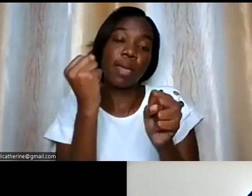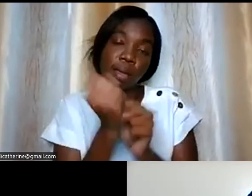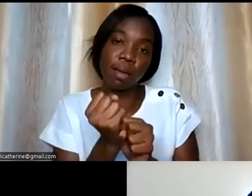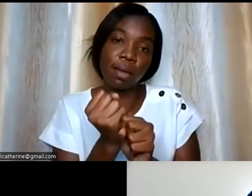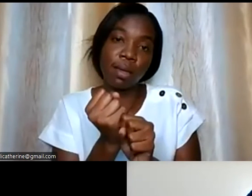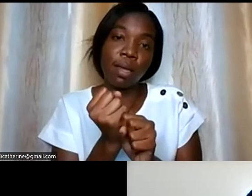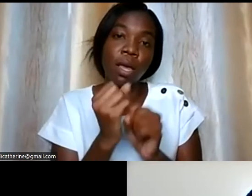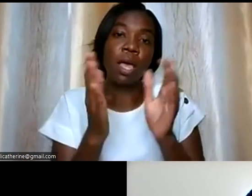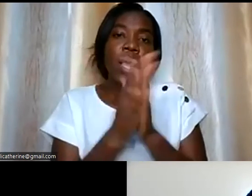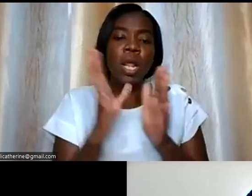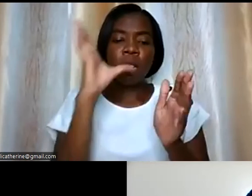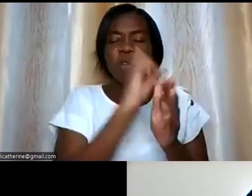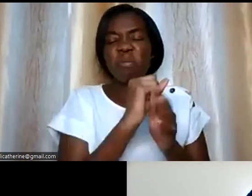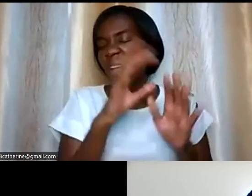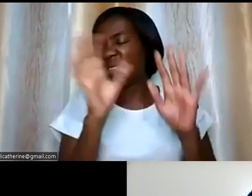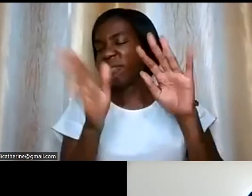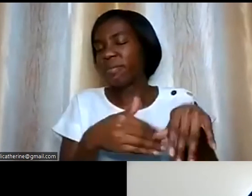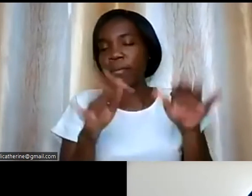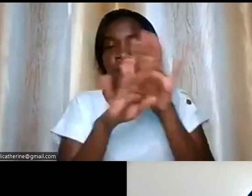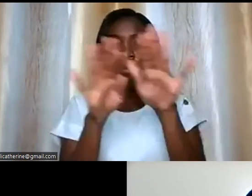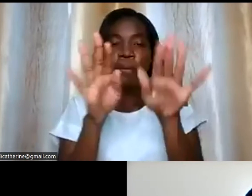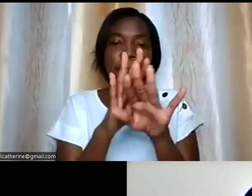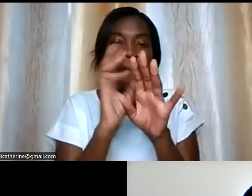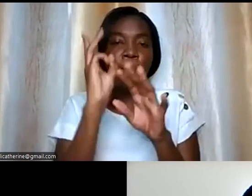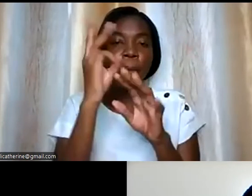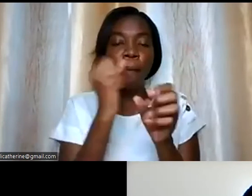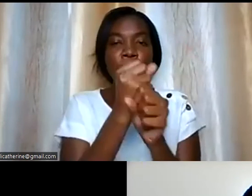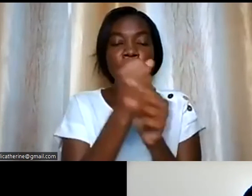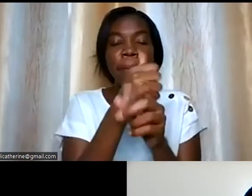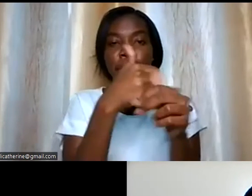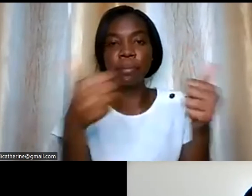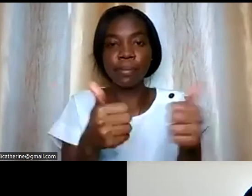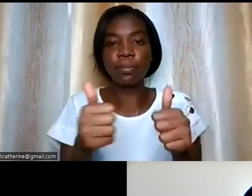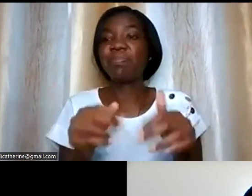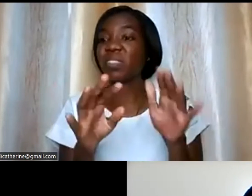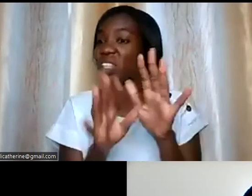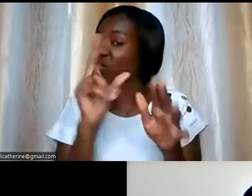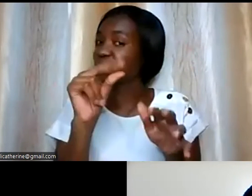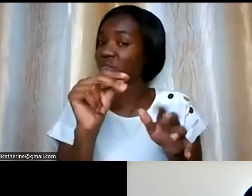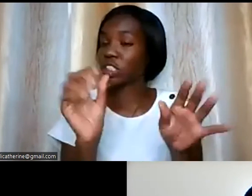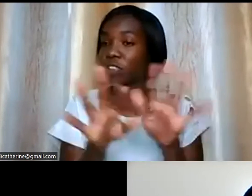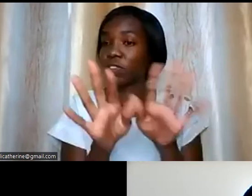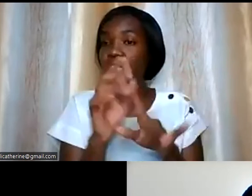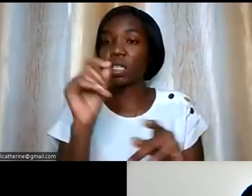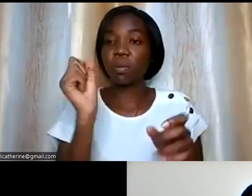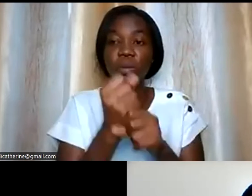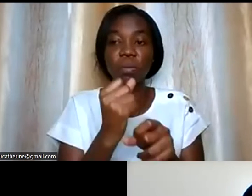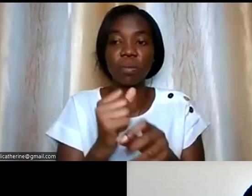that everything will just fall into place. No, everything does not fall into place. Somebody has to put them in place.